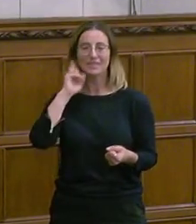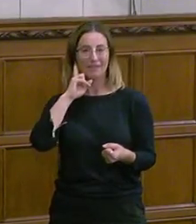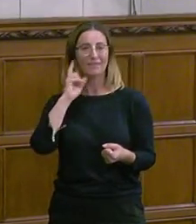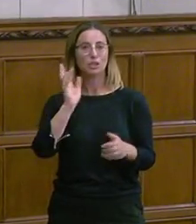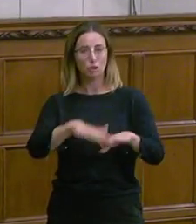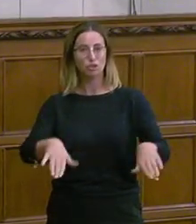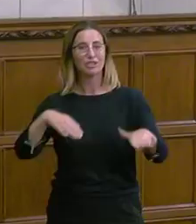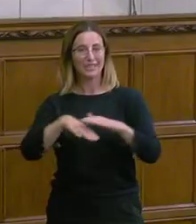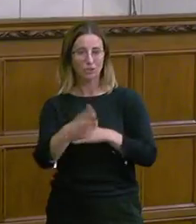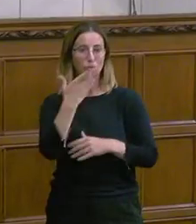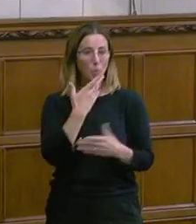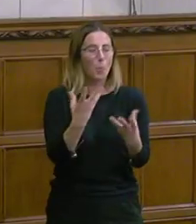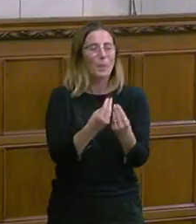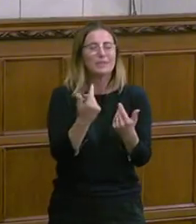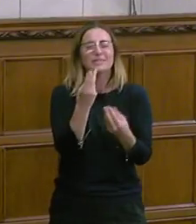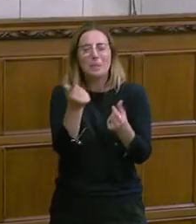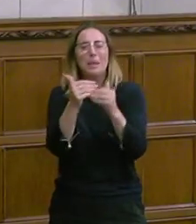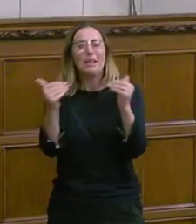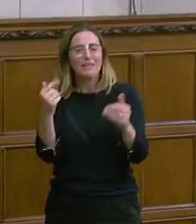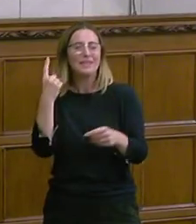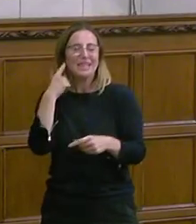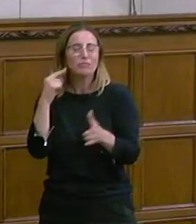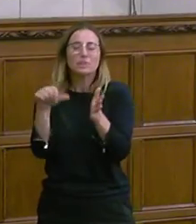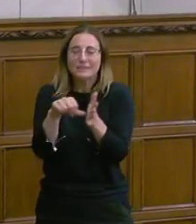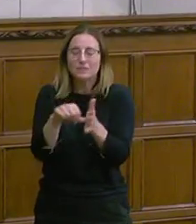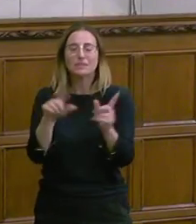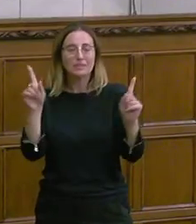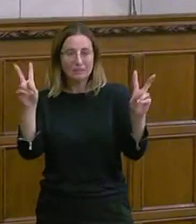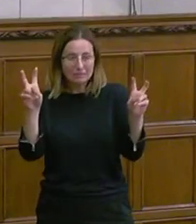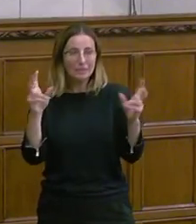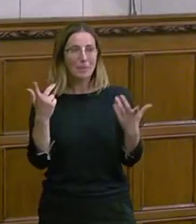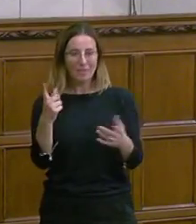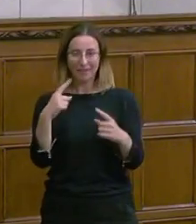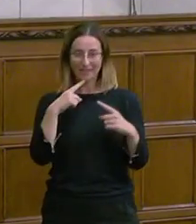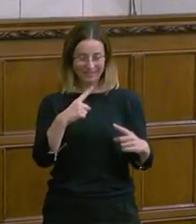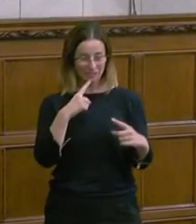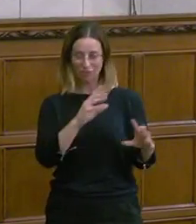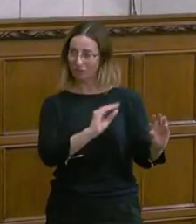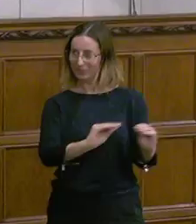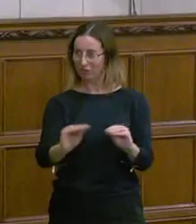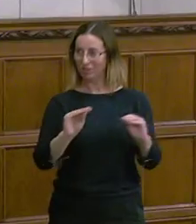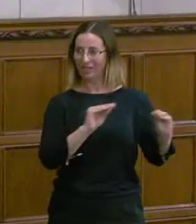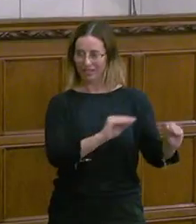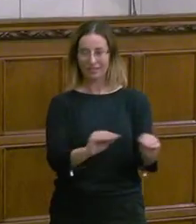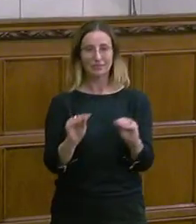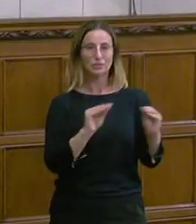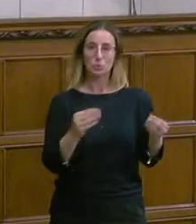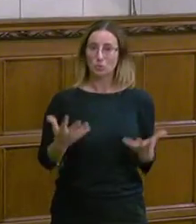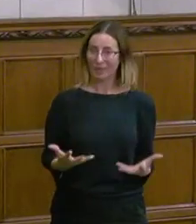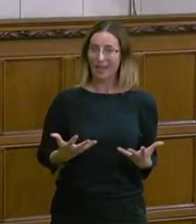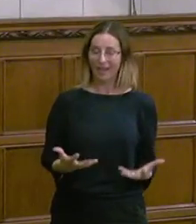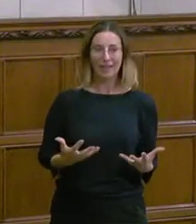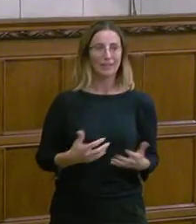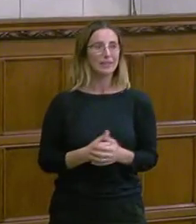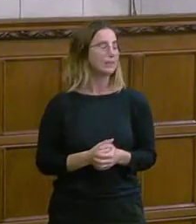or hearing disabilities. But in the teachers that are being trained today, and I declare an interest again, I have a daughter